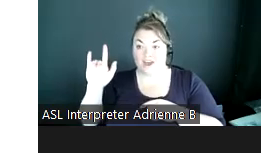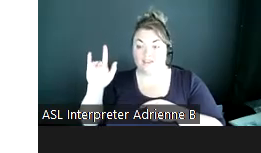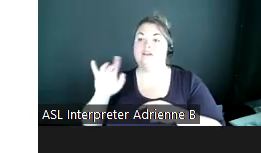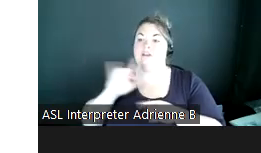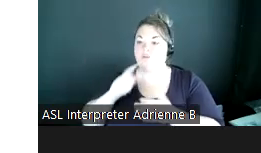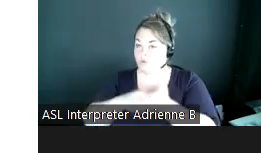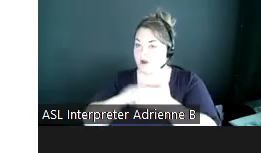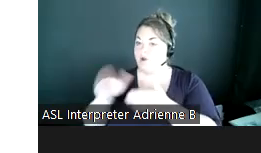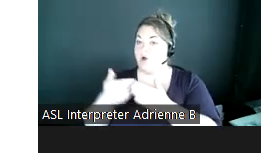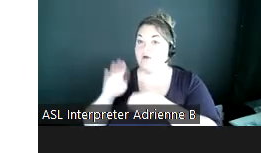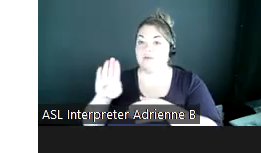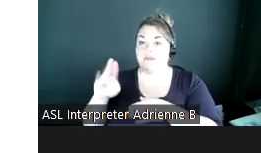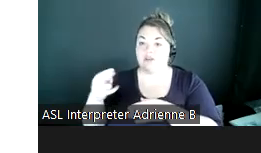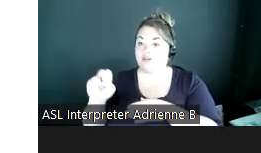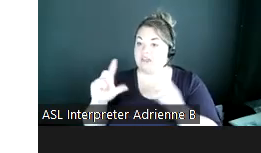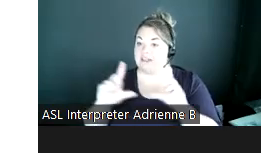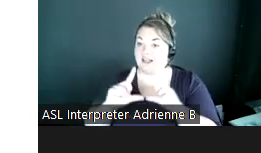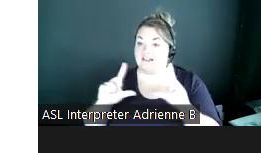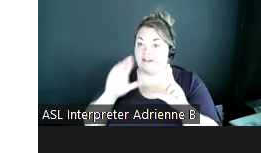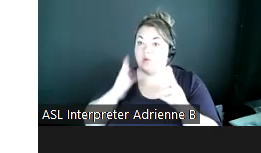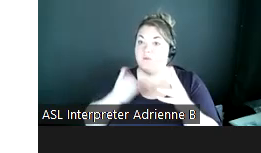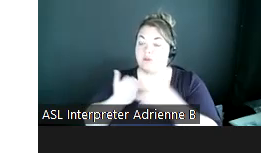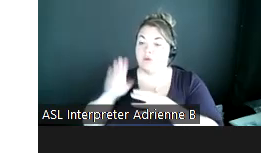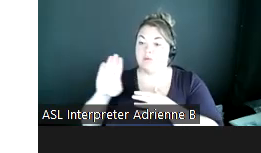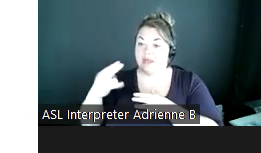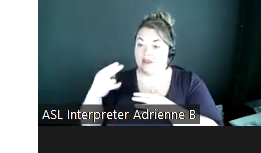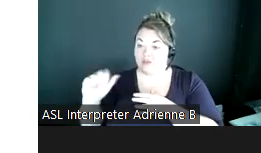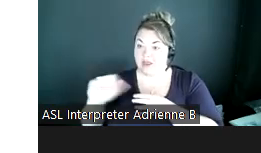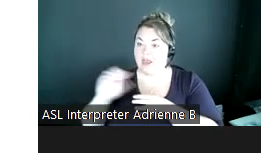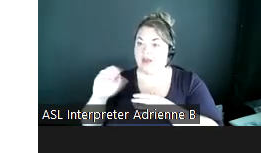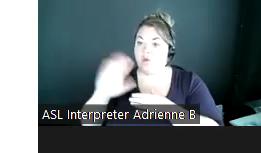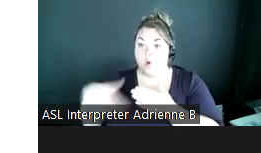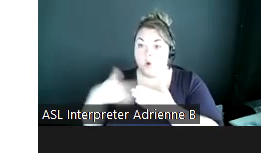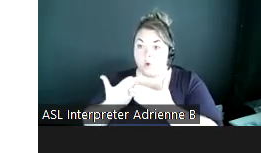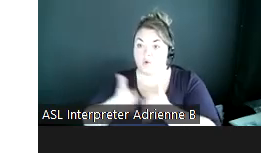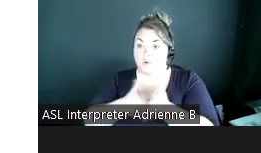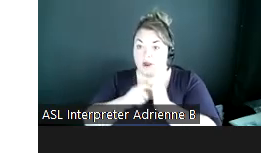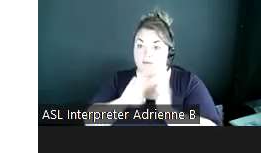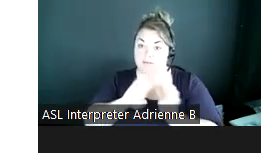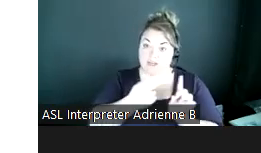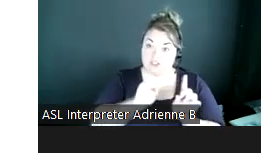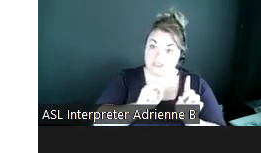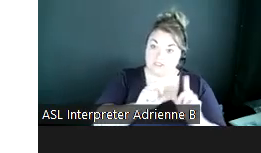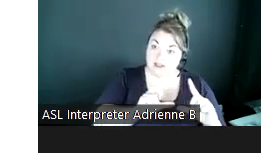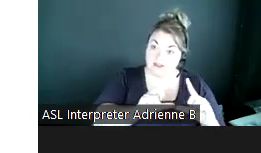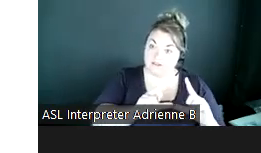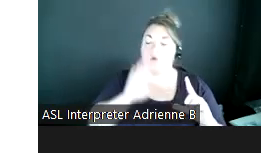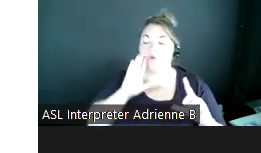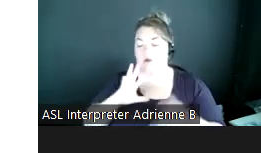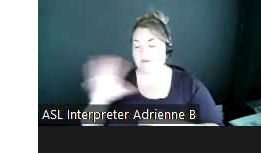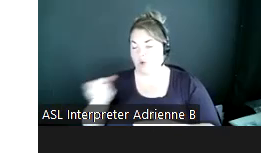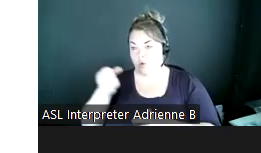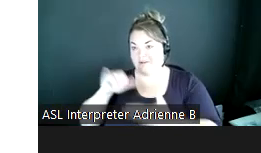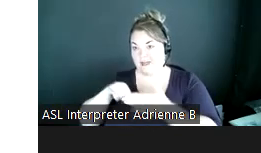BHE licenses will be through the BHA, and all those that require a BHE license will be holding that